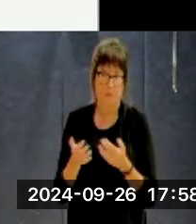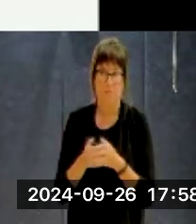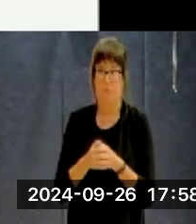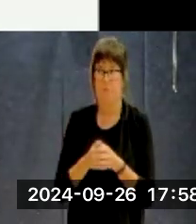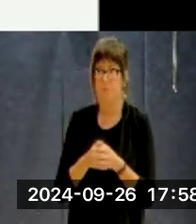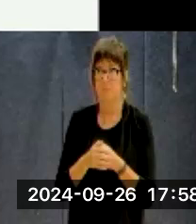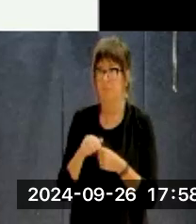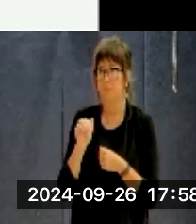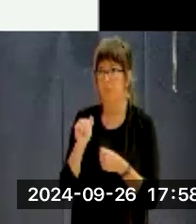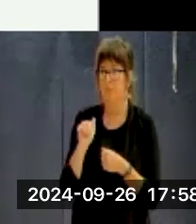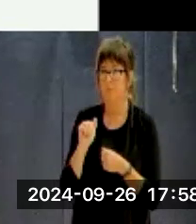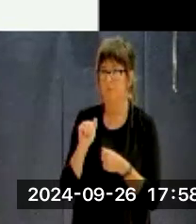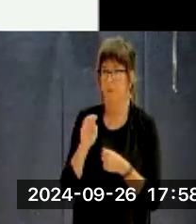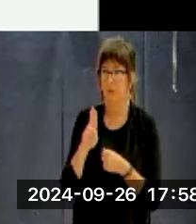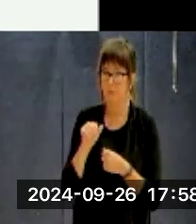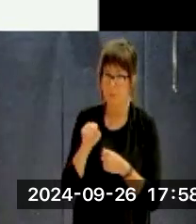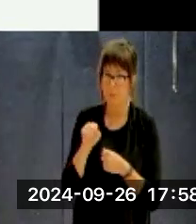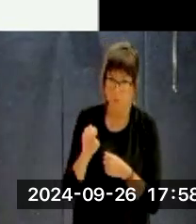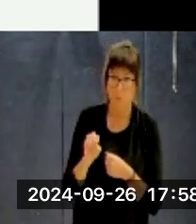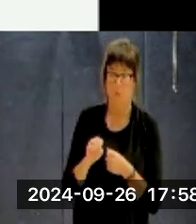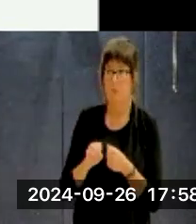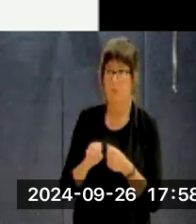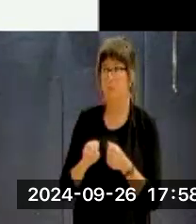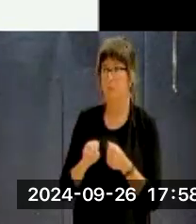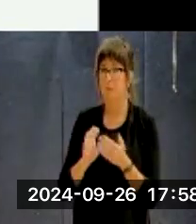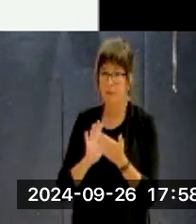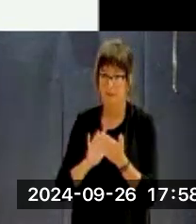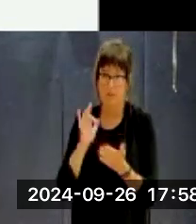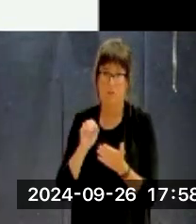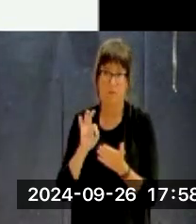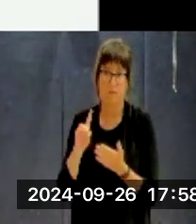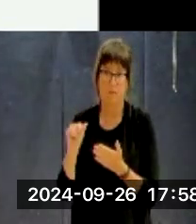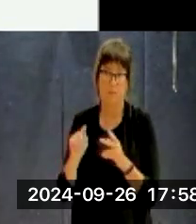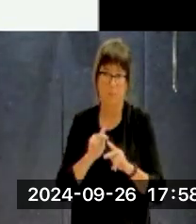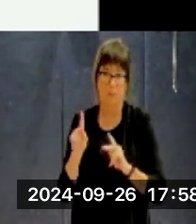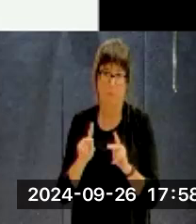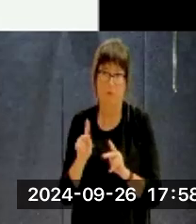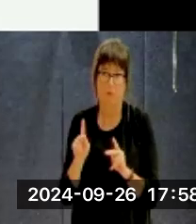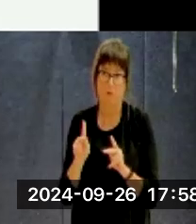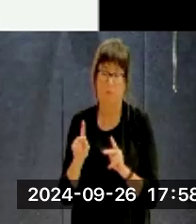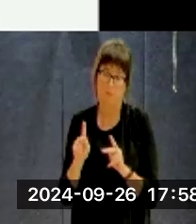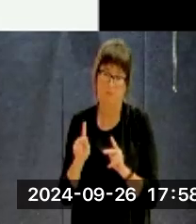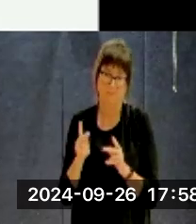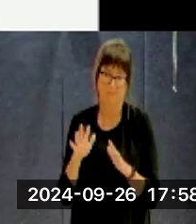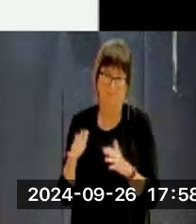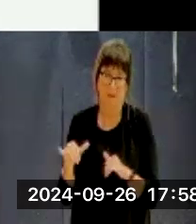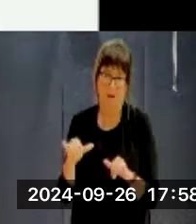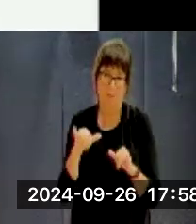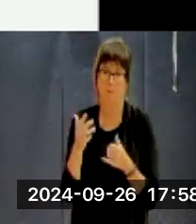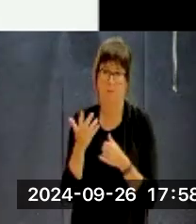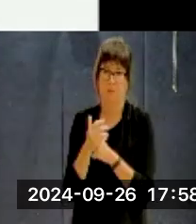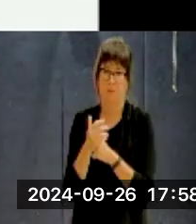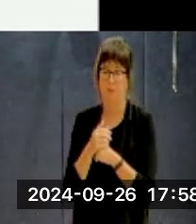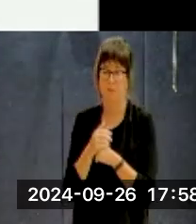abuse and taking advantage of disabled people is not abnormal. Disabled